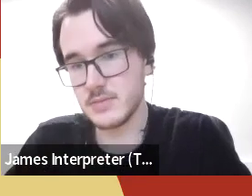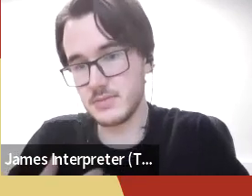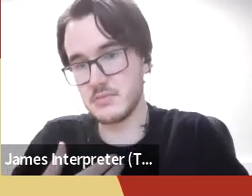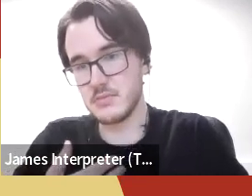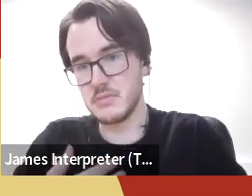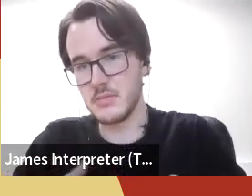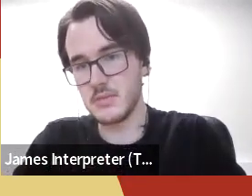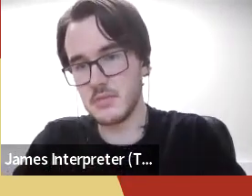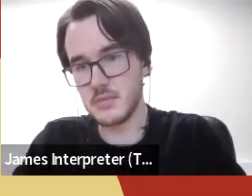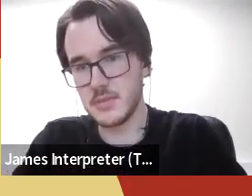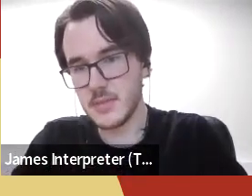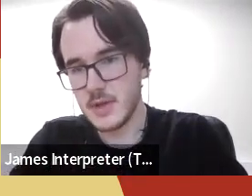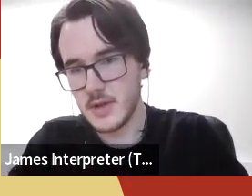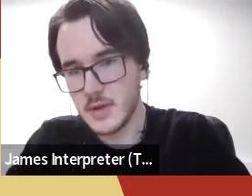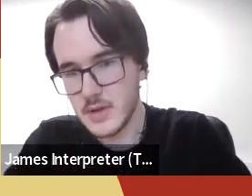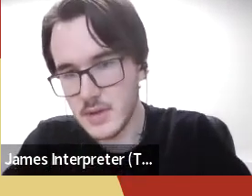oh,